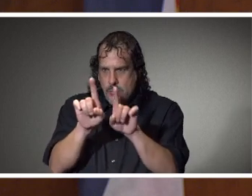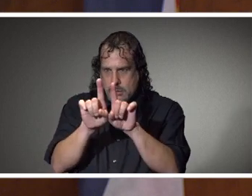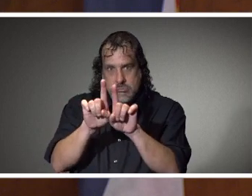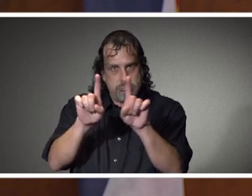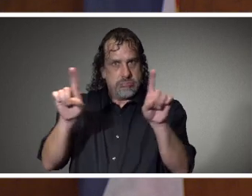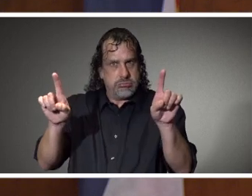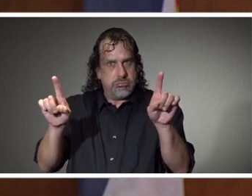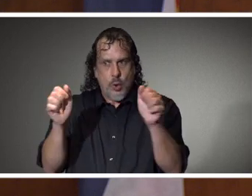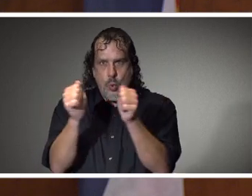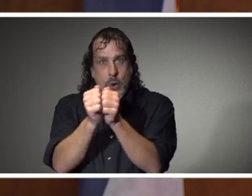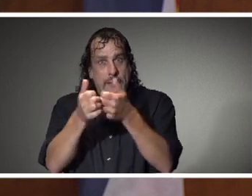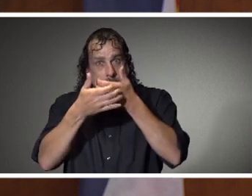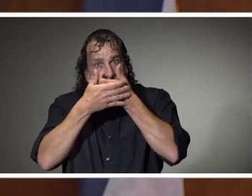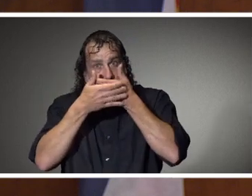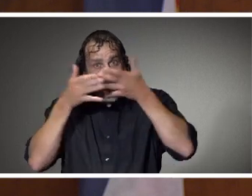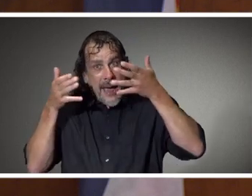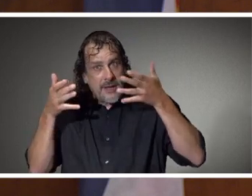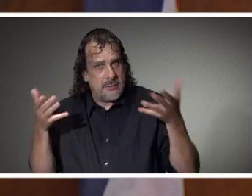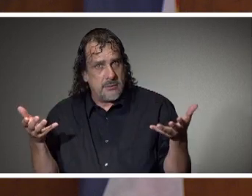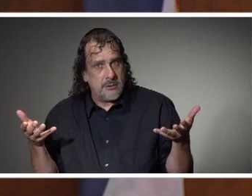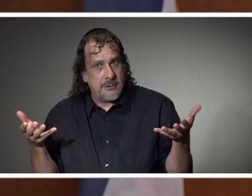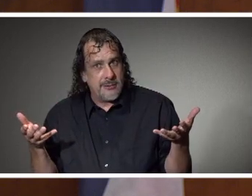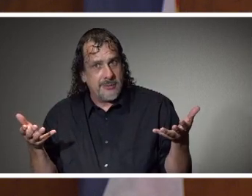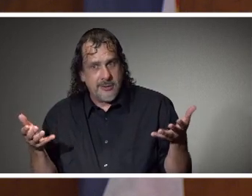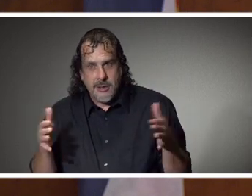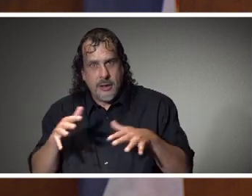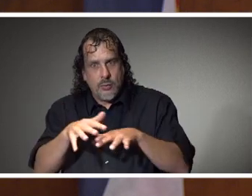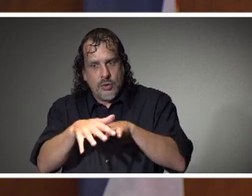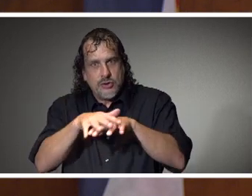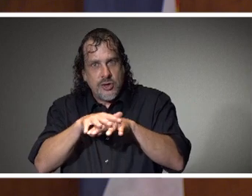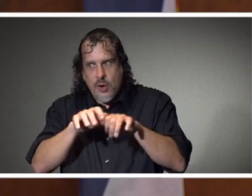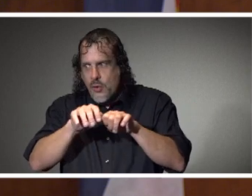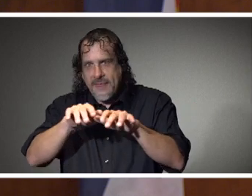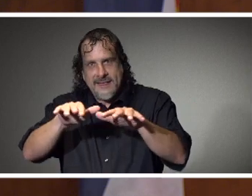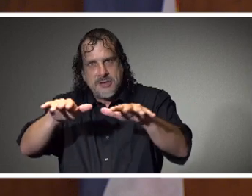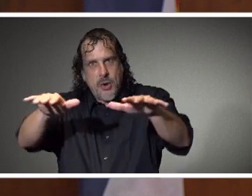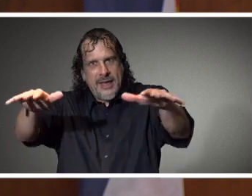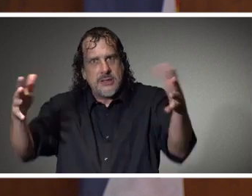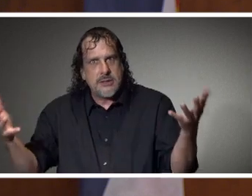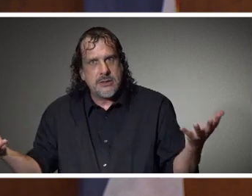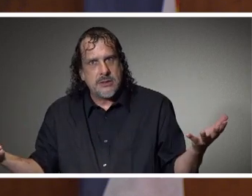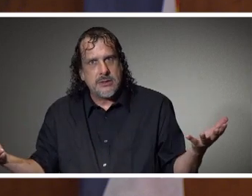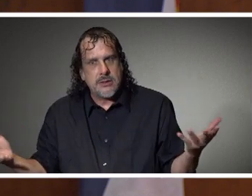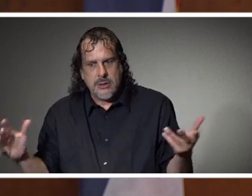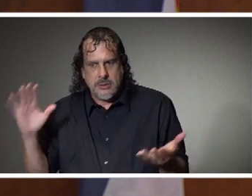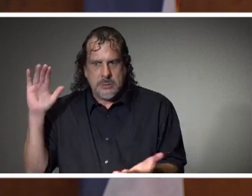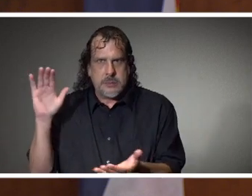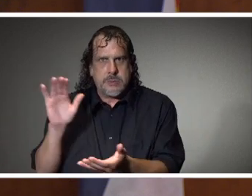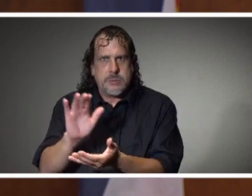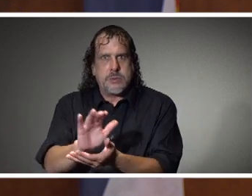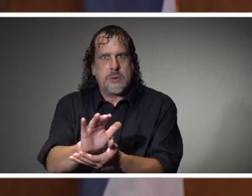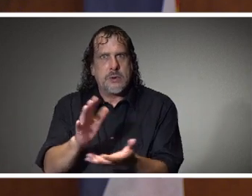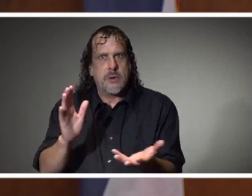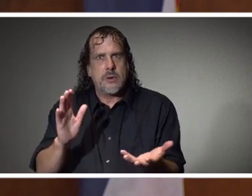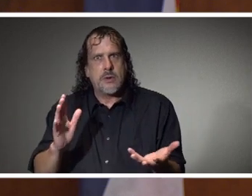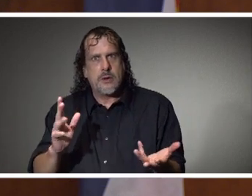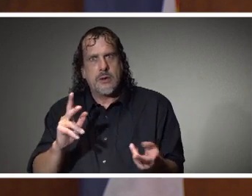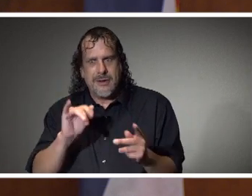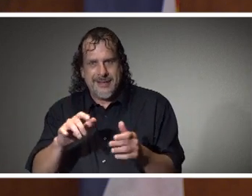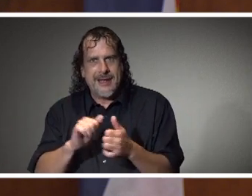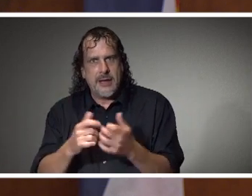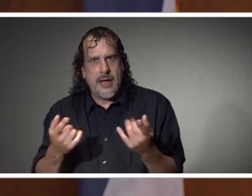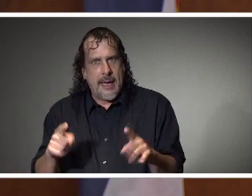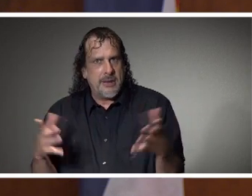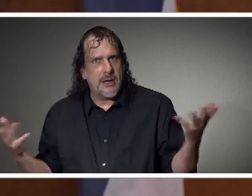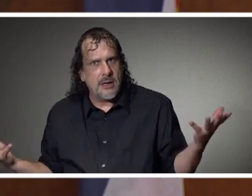distancing combined with wearing masks, it will slow the spread of the virus. It will significantly reduce the likelihood that occurs.